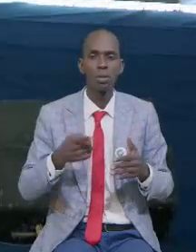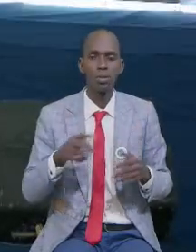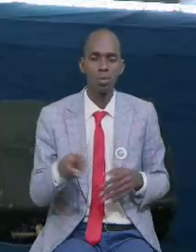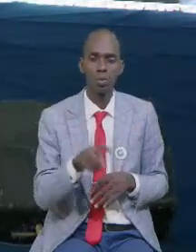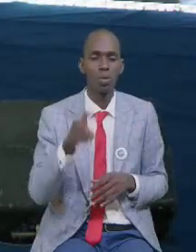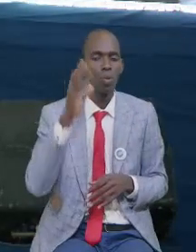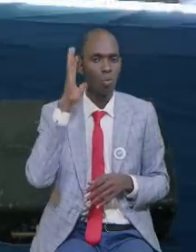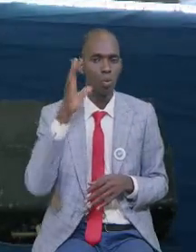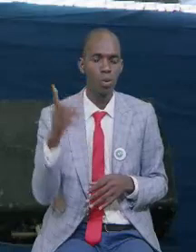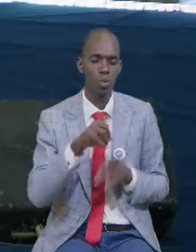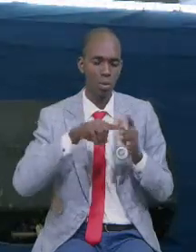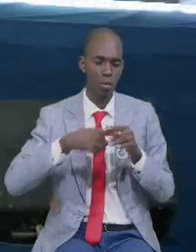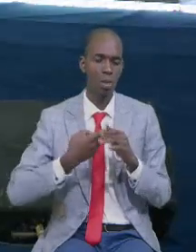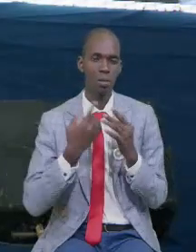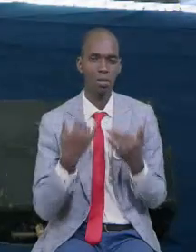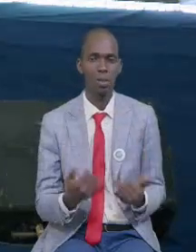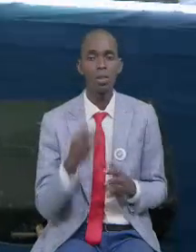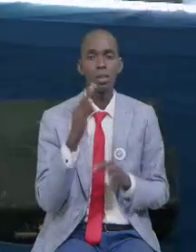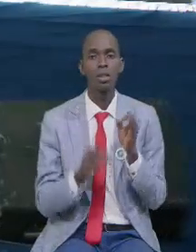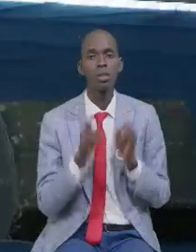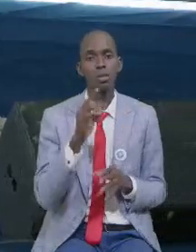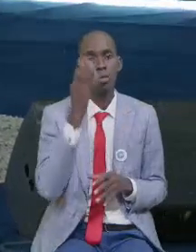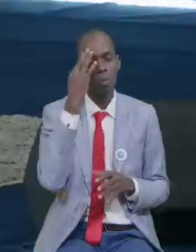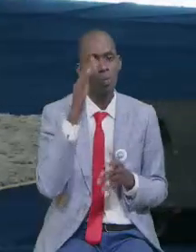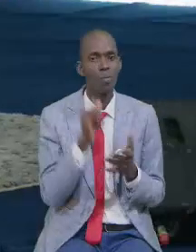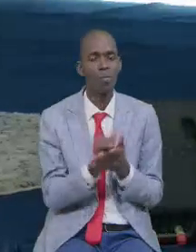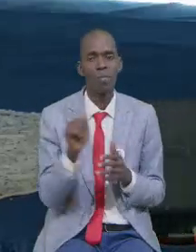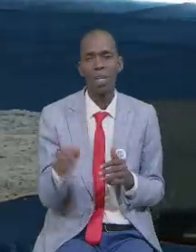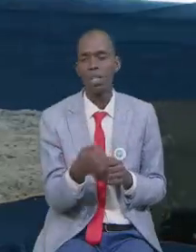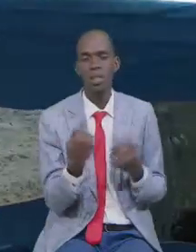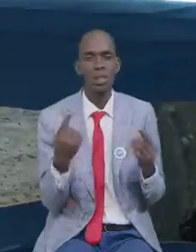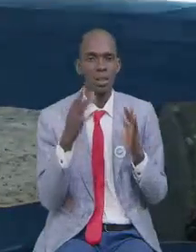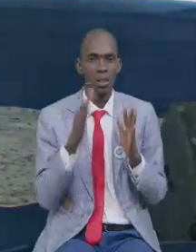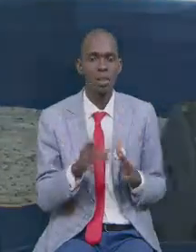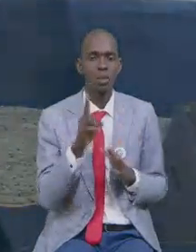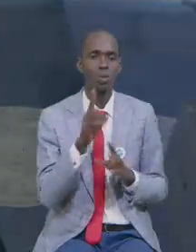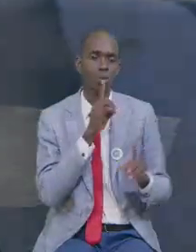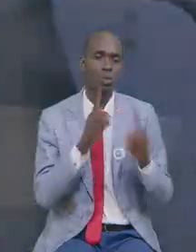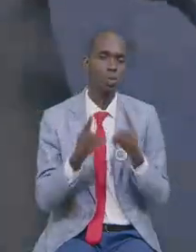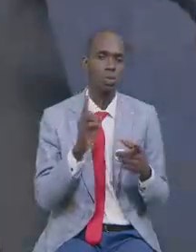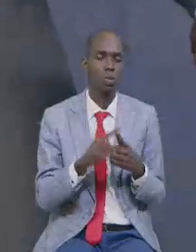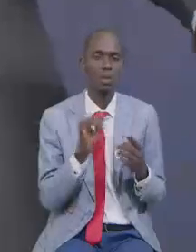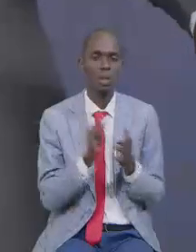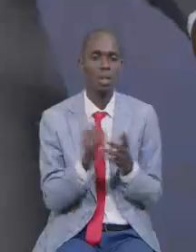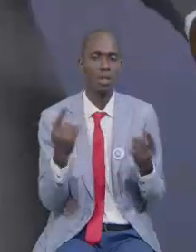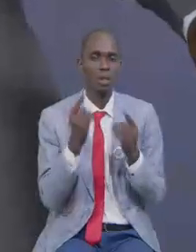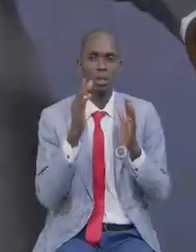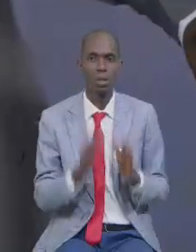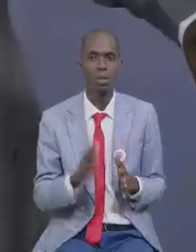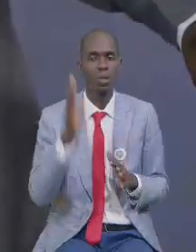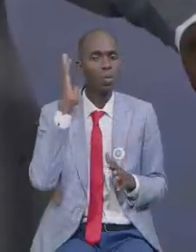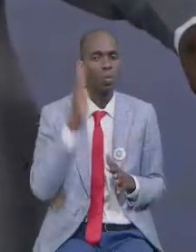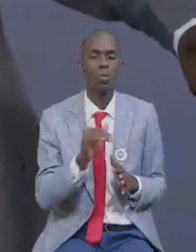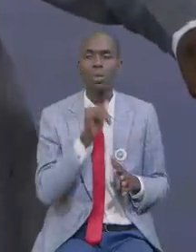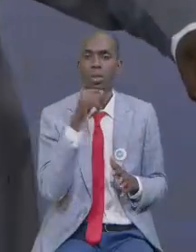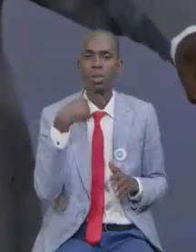you take today? If you knew that any sinner you talk to, that that sinner will not say no,